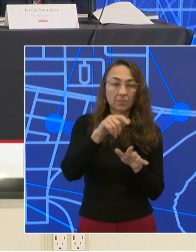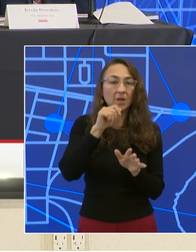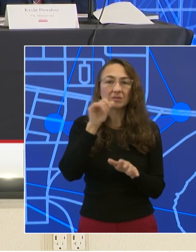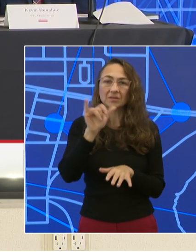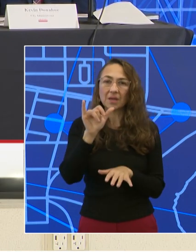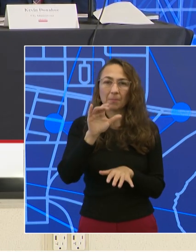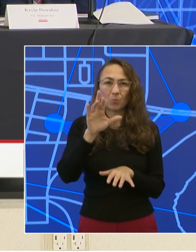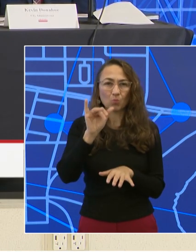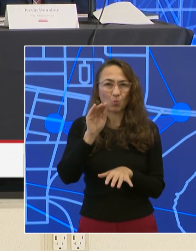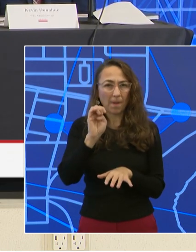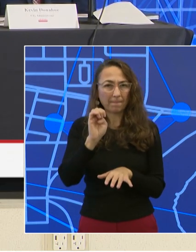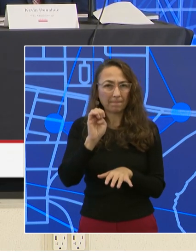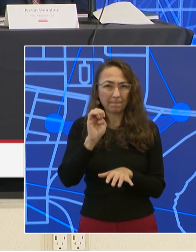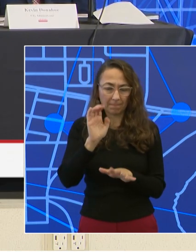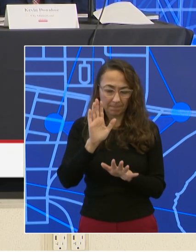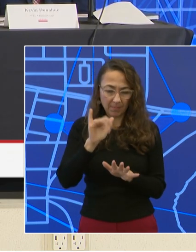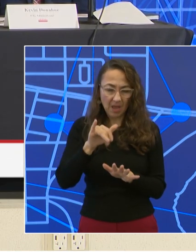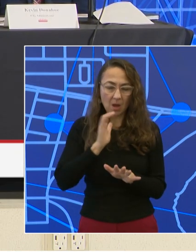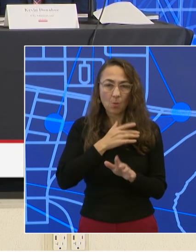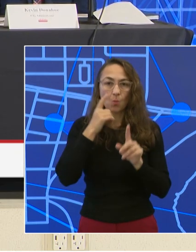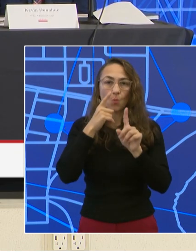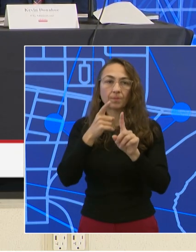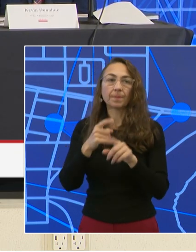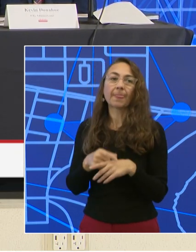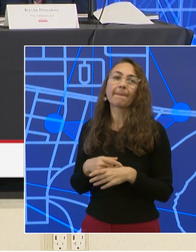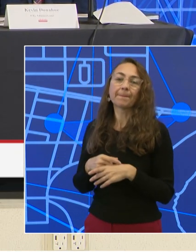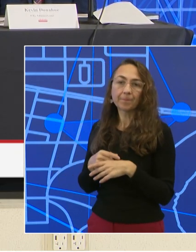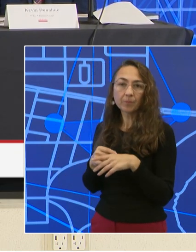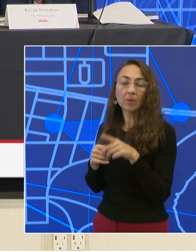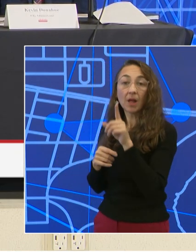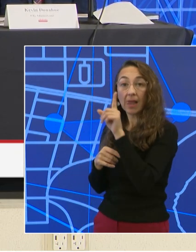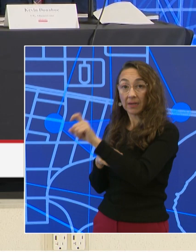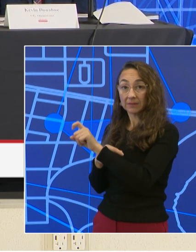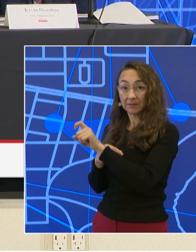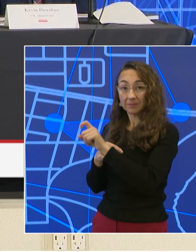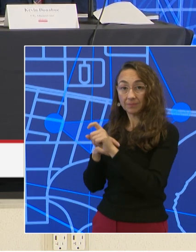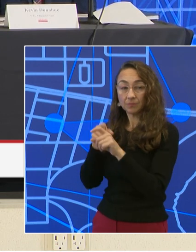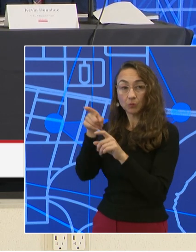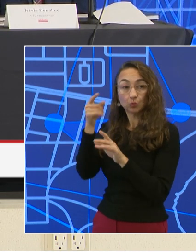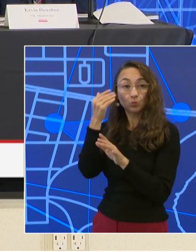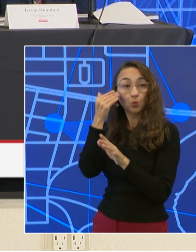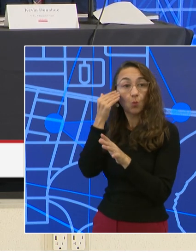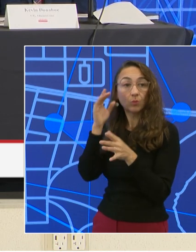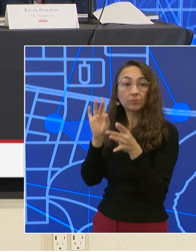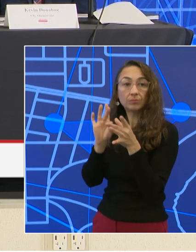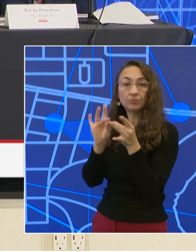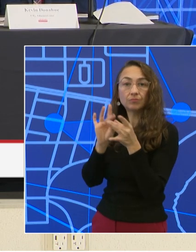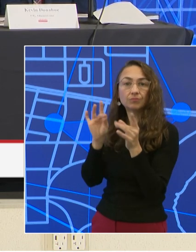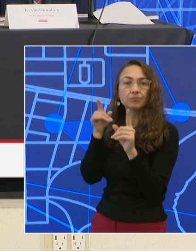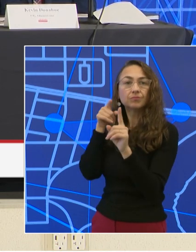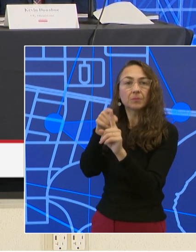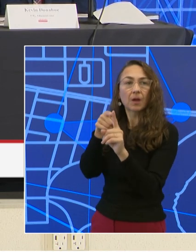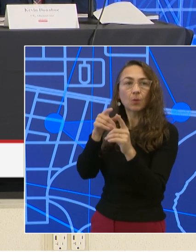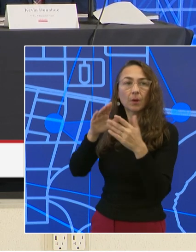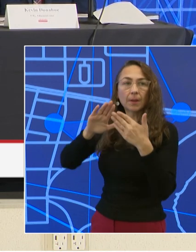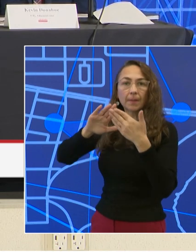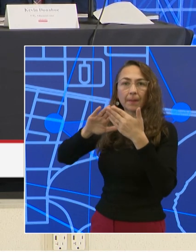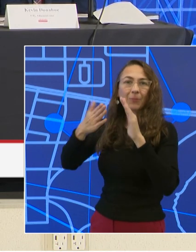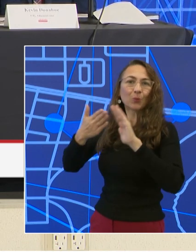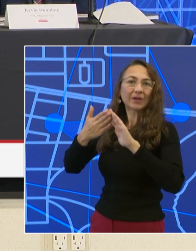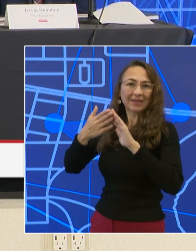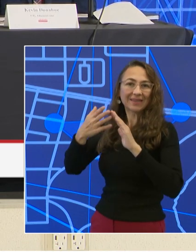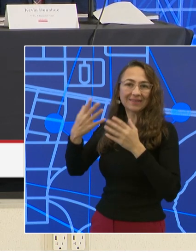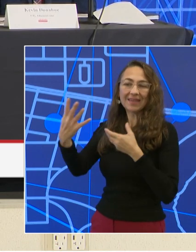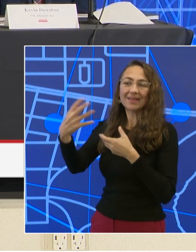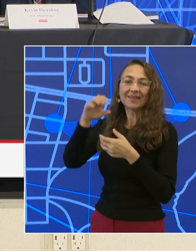Chief, following up on that, I know you talked about the engagement in the community and that going up as well. As it relates to juveniles, can you highlight some of